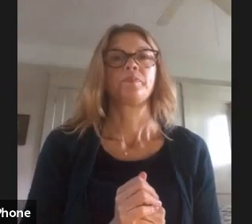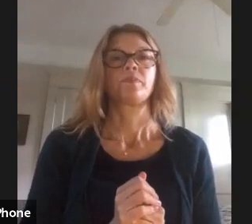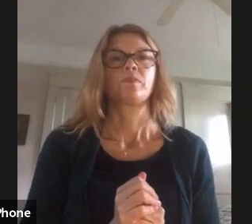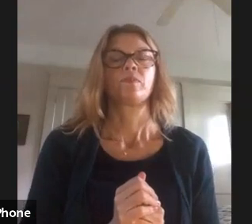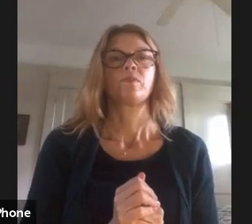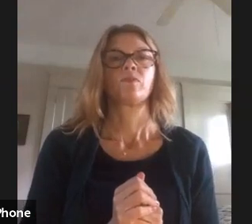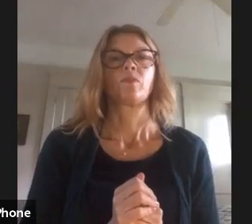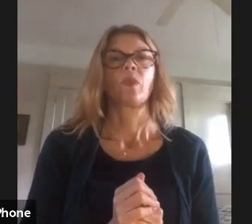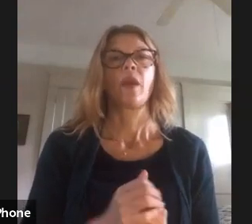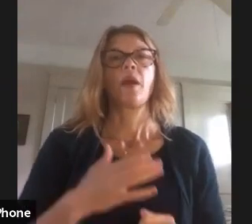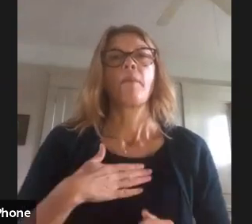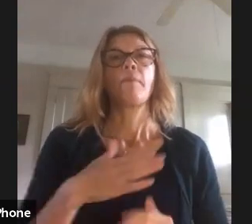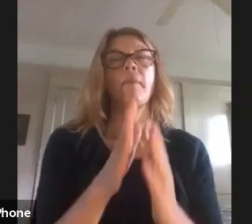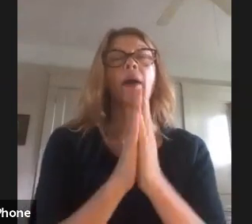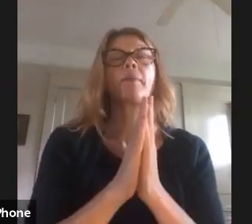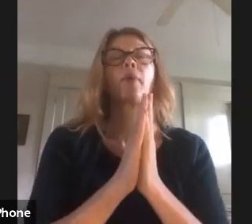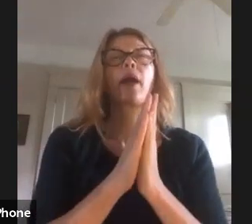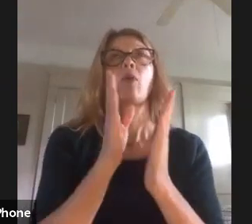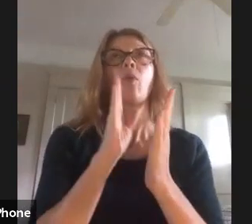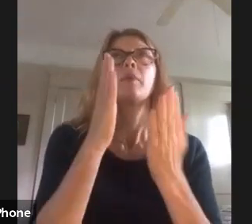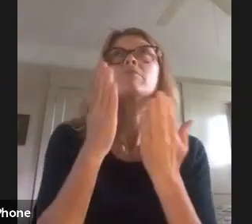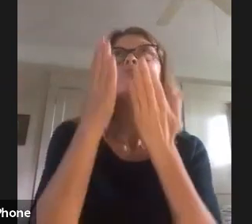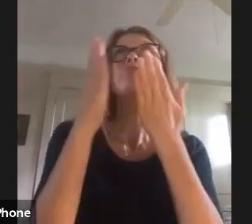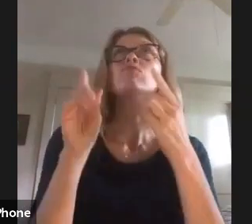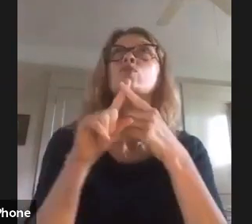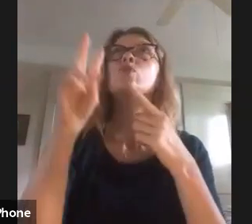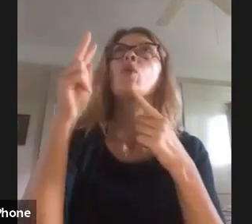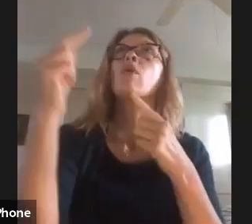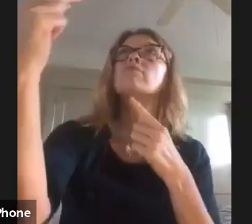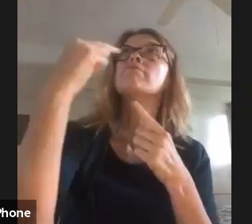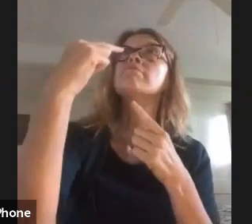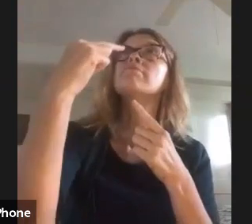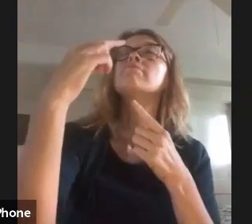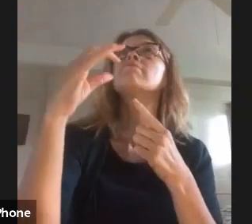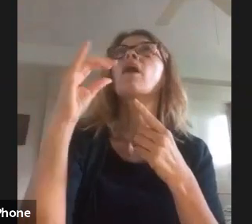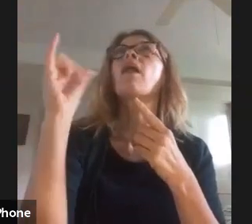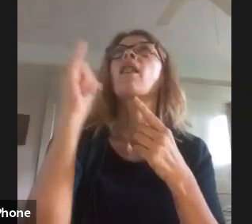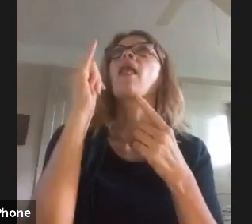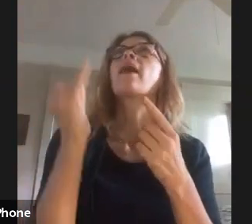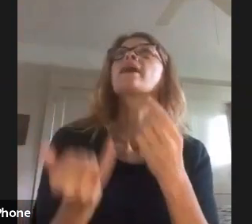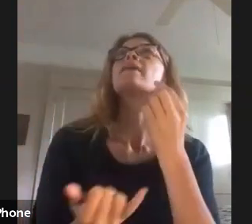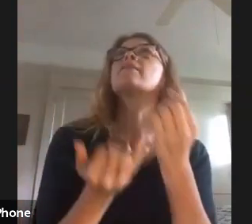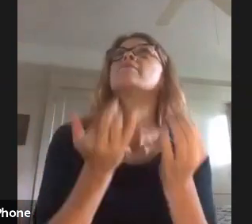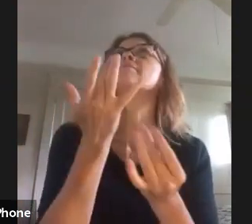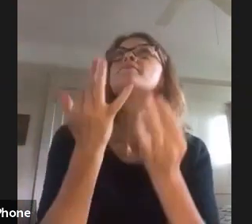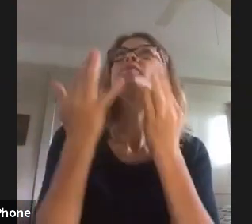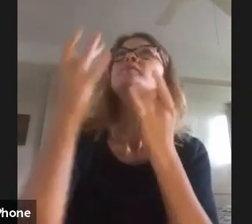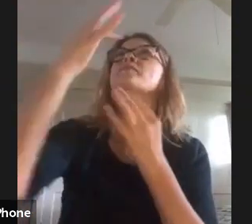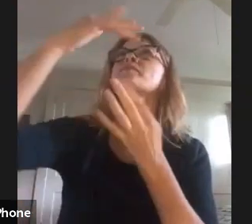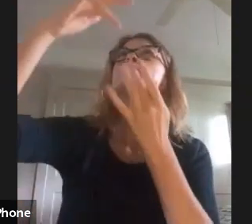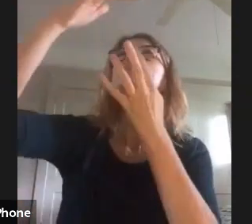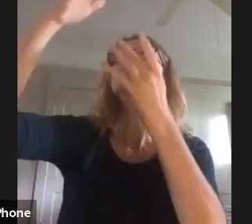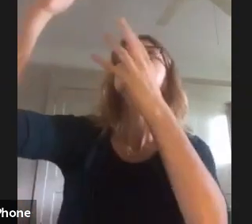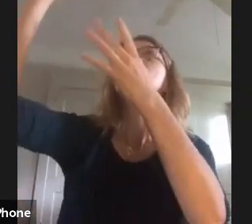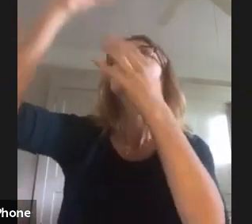Let my prayer be set forth in your sight as incense, the lifting up my hands as the